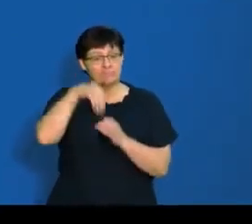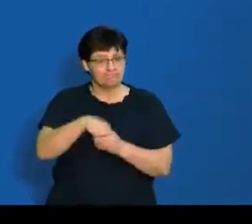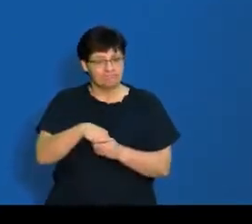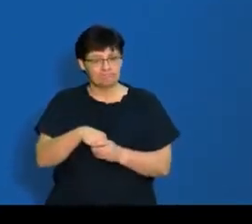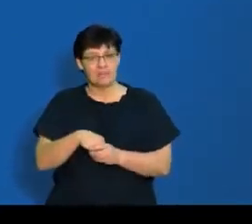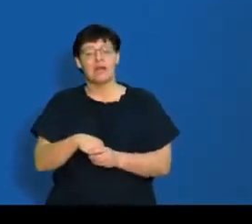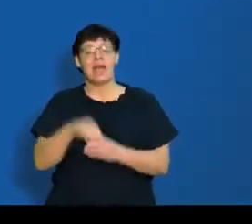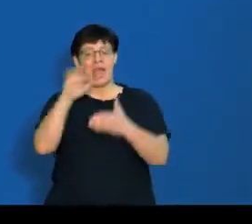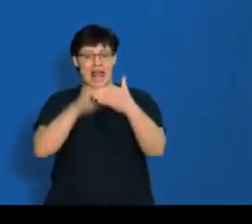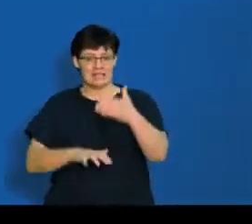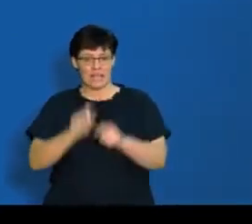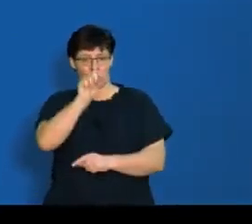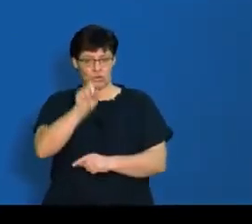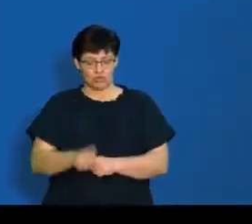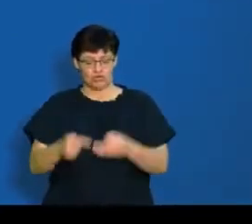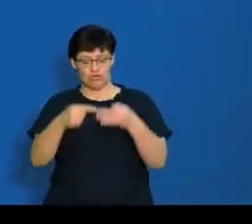3 essay questions.